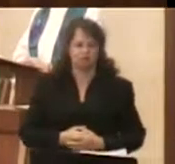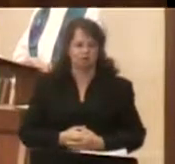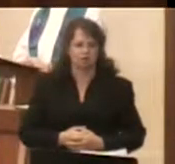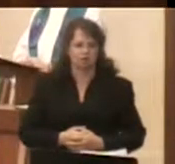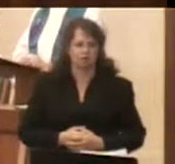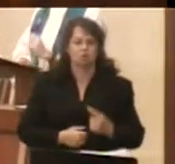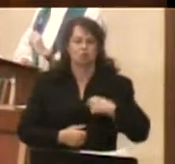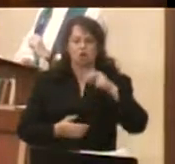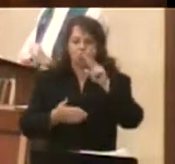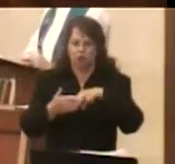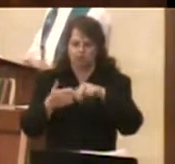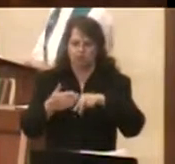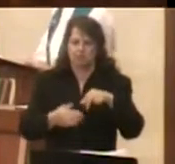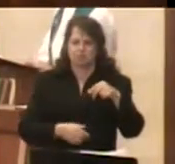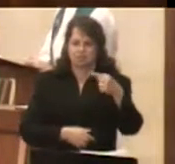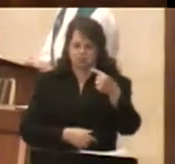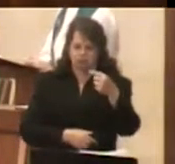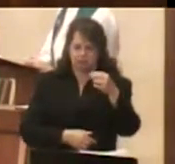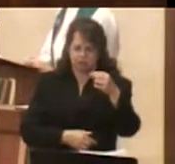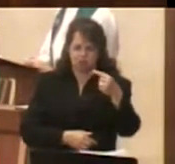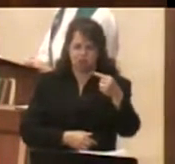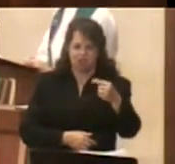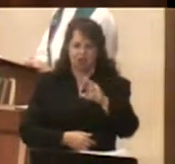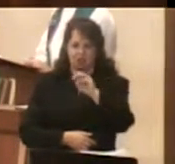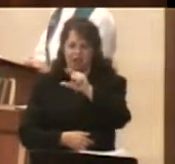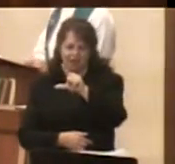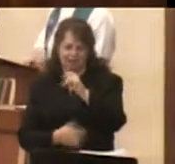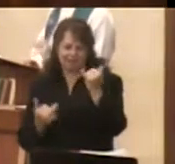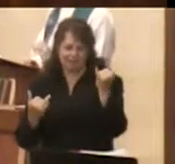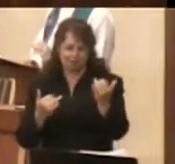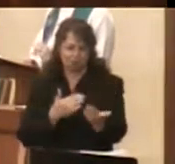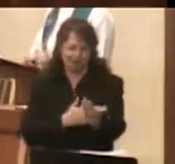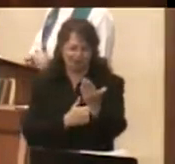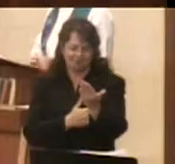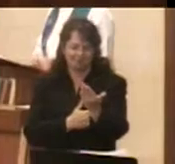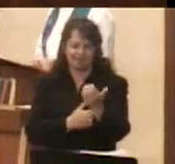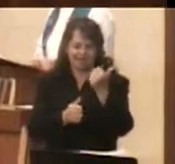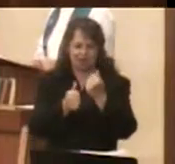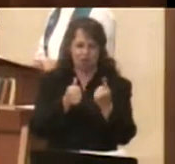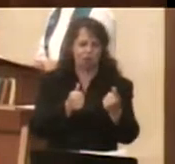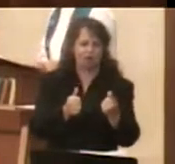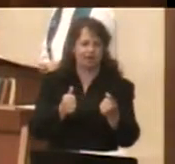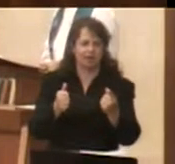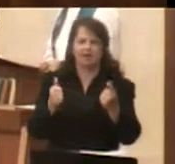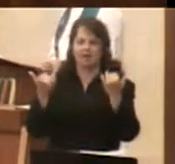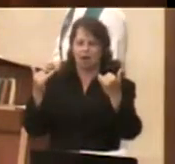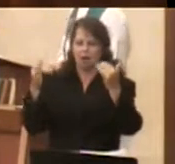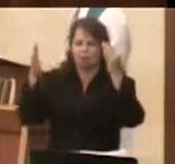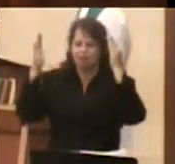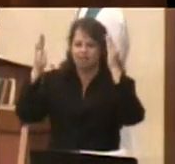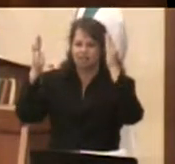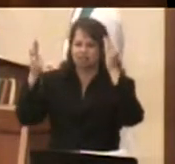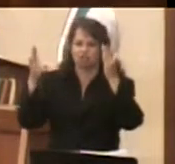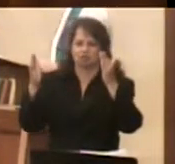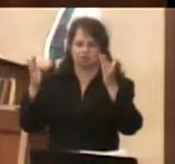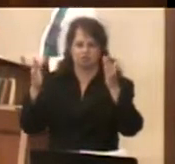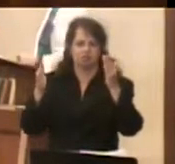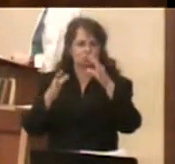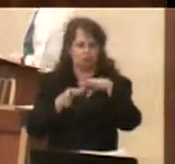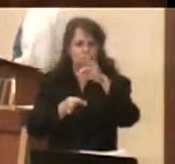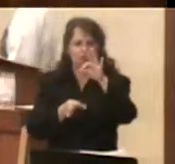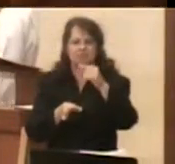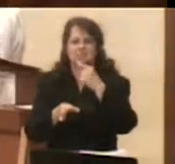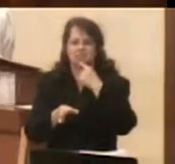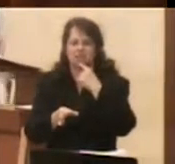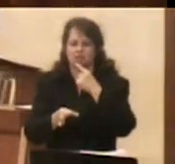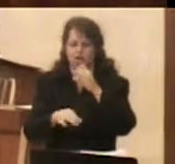morning? Well, I think the key is that last word we heard. Let anyone who has ears now listen to what the Spirit is saying to the